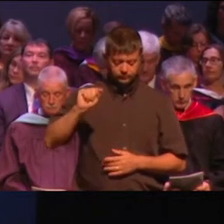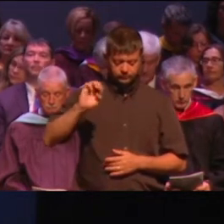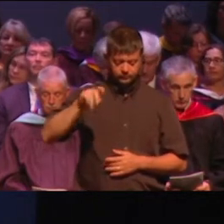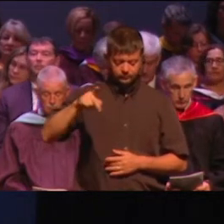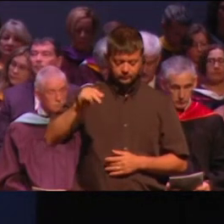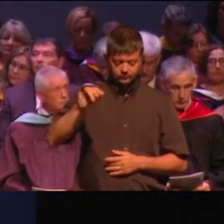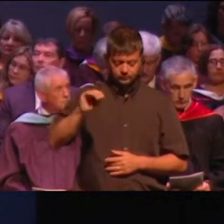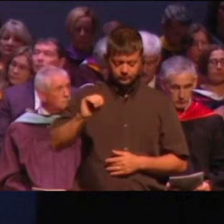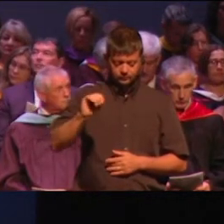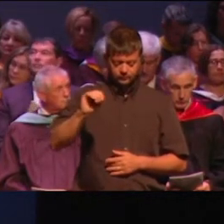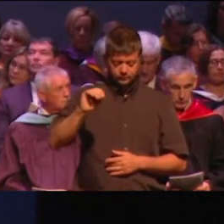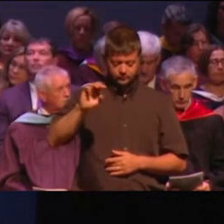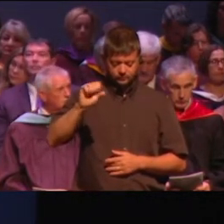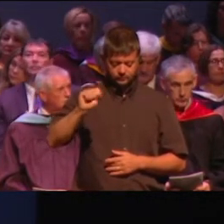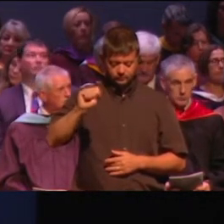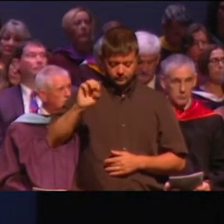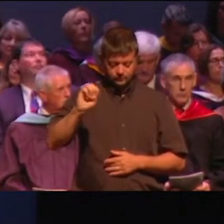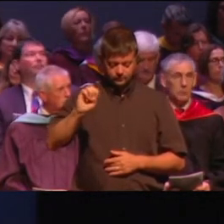Stephanie Stacy.